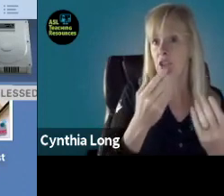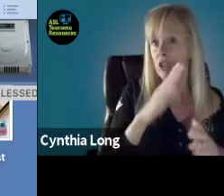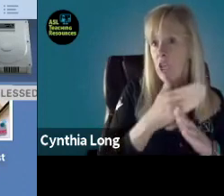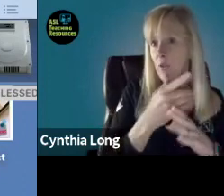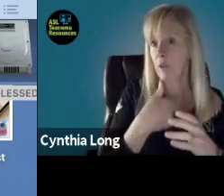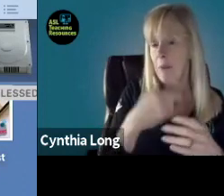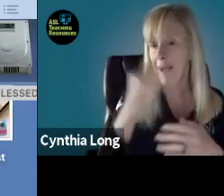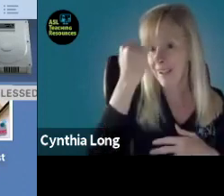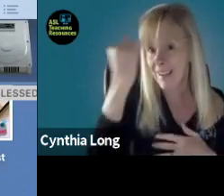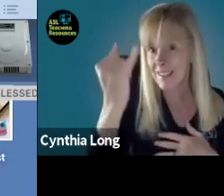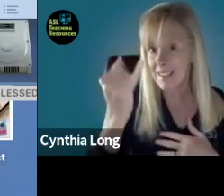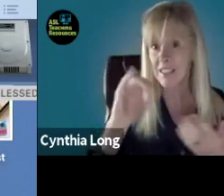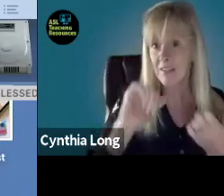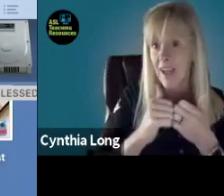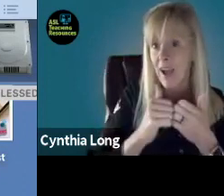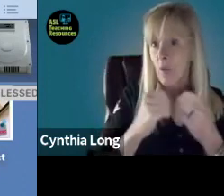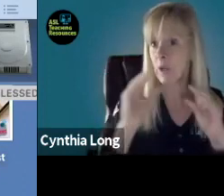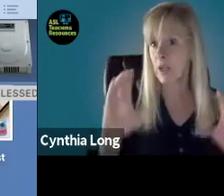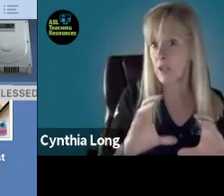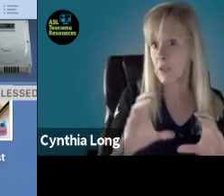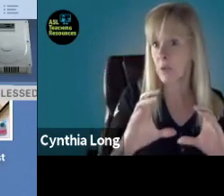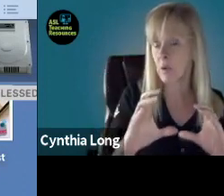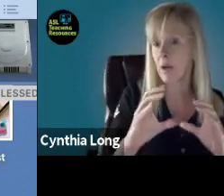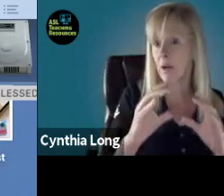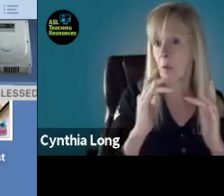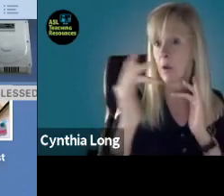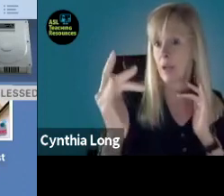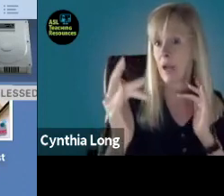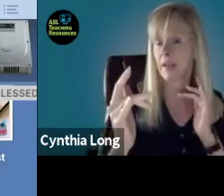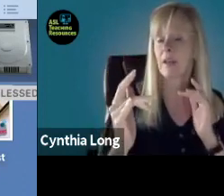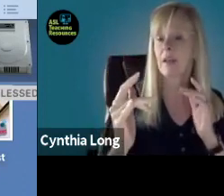would share with you my ideas of how we do